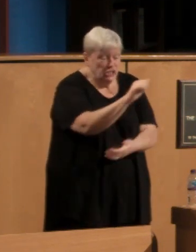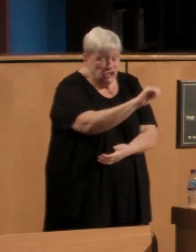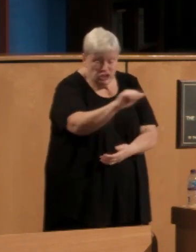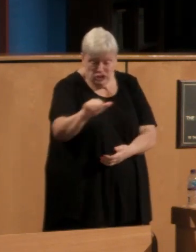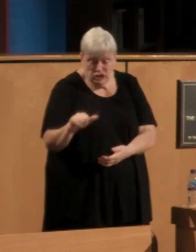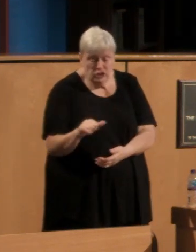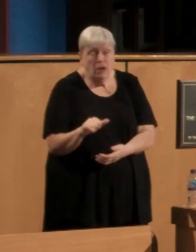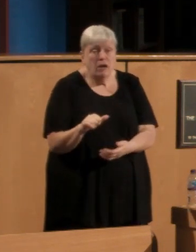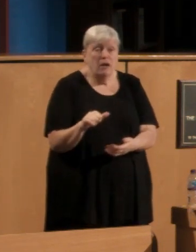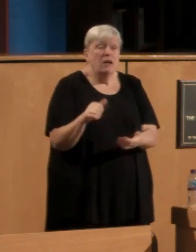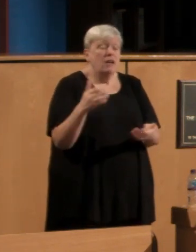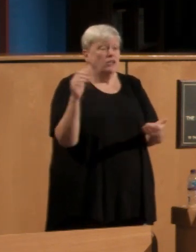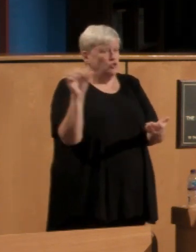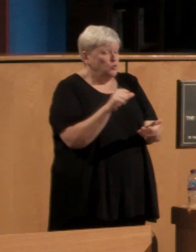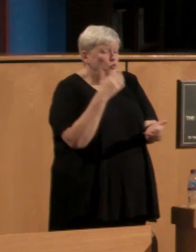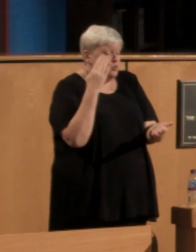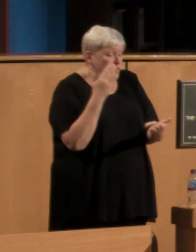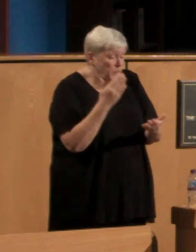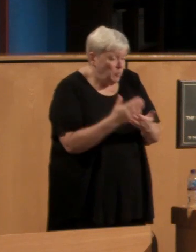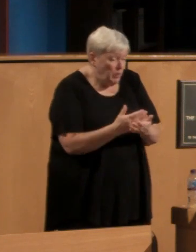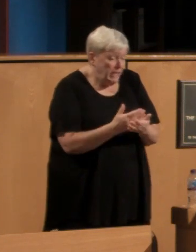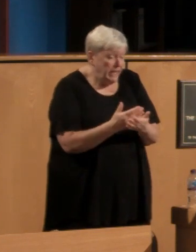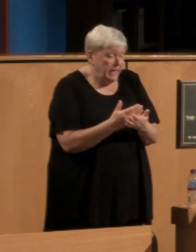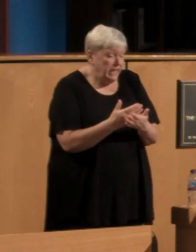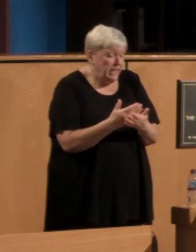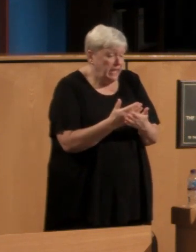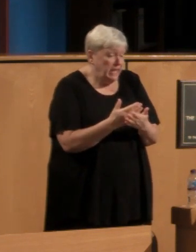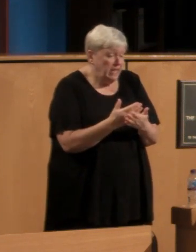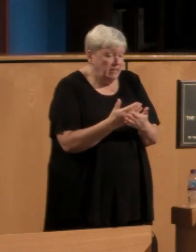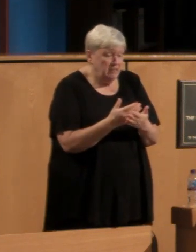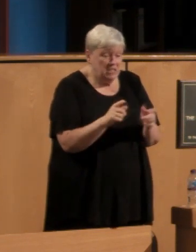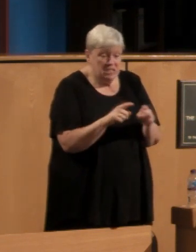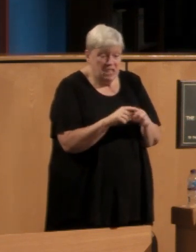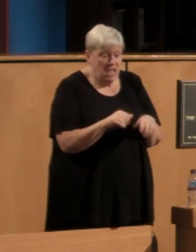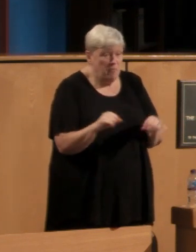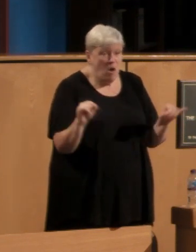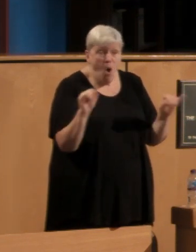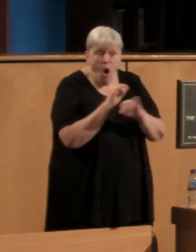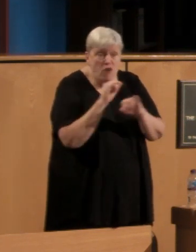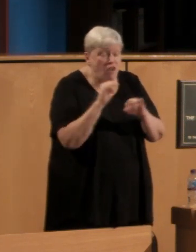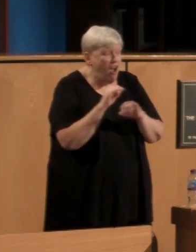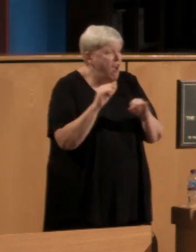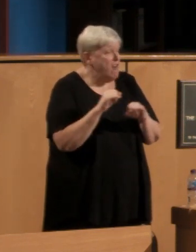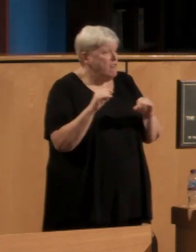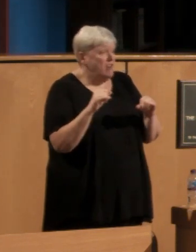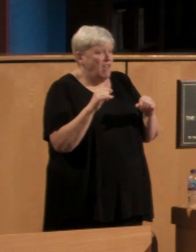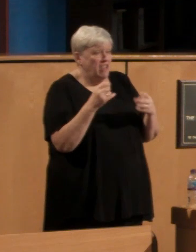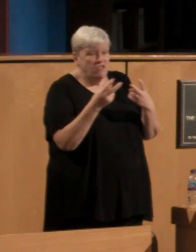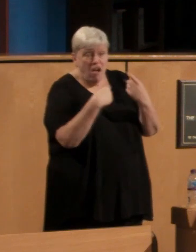And that should be as true in horror and genre fiction as it is everywhere